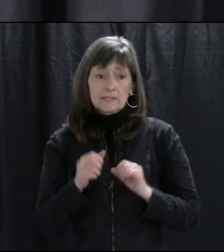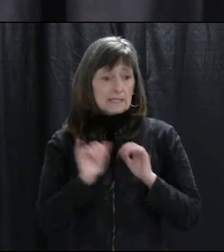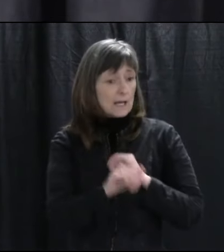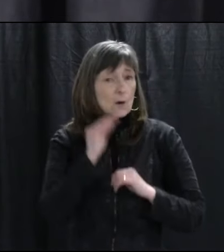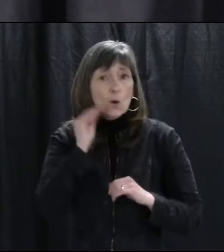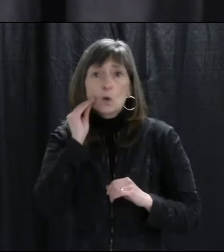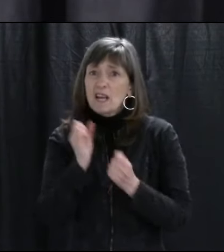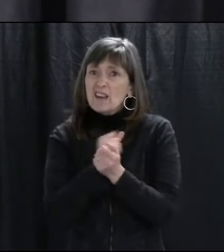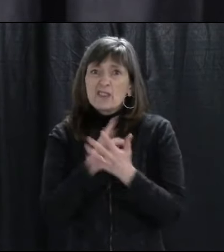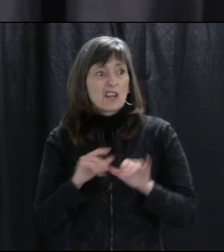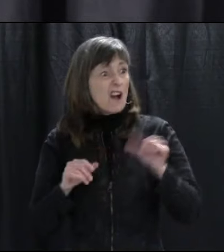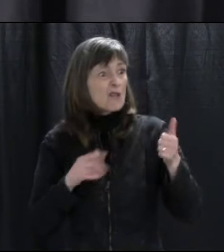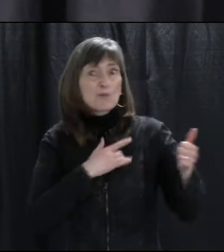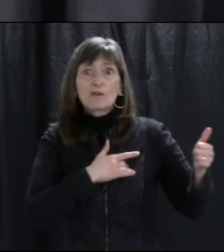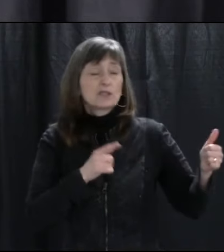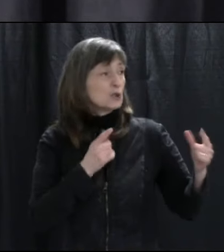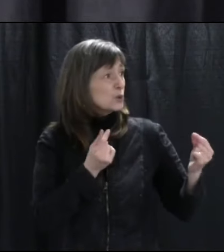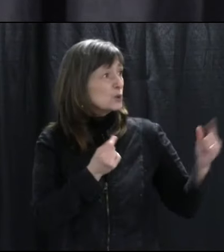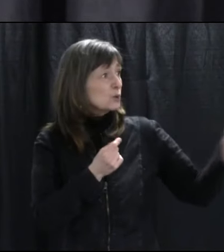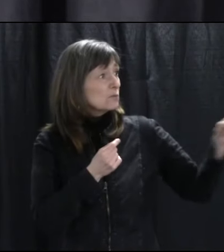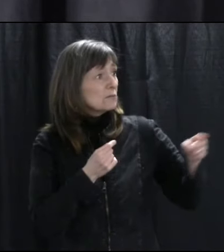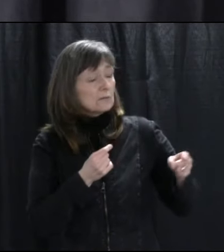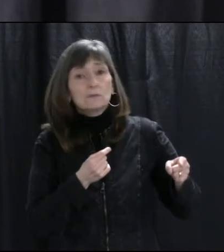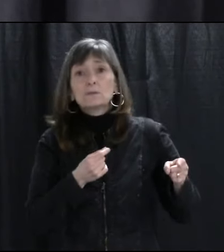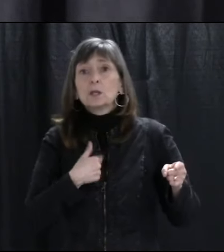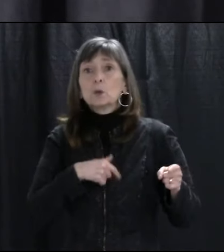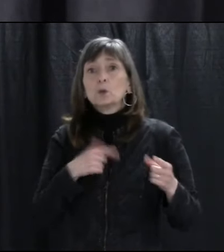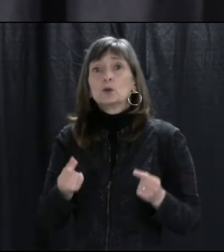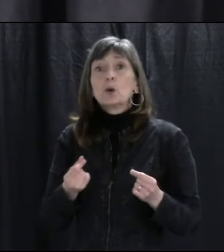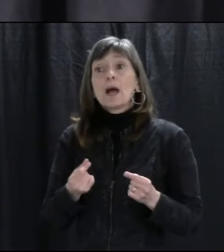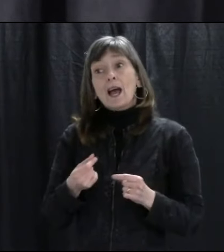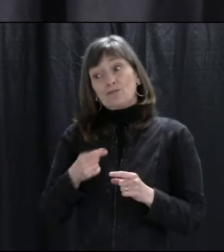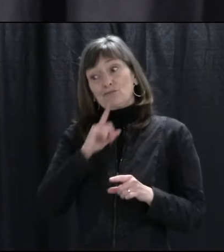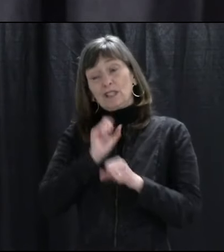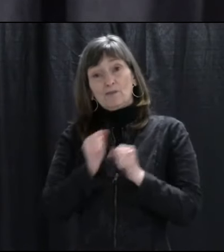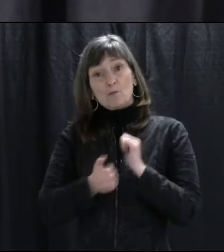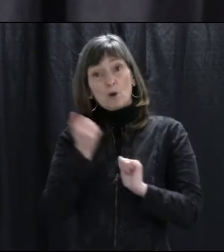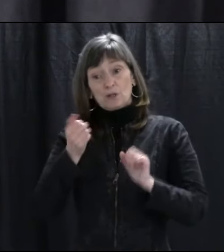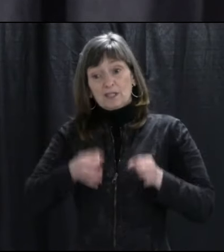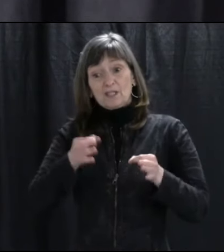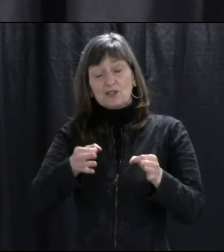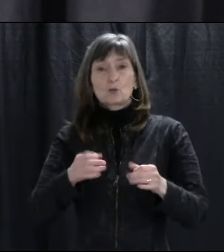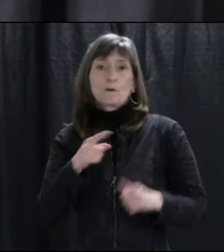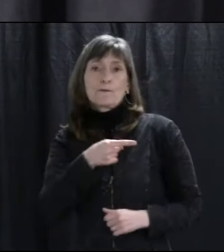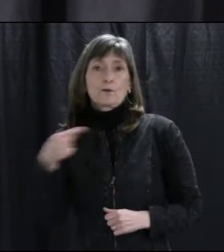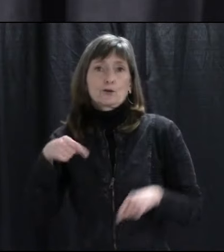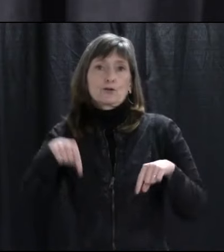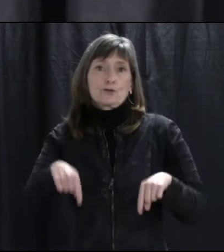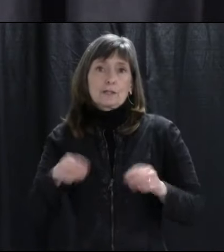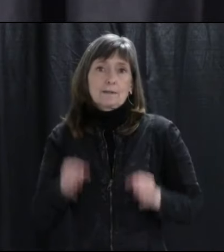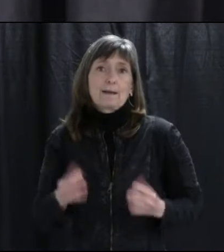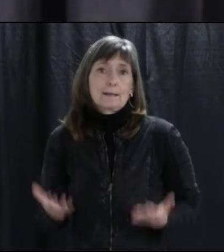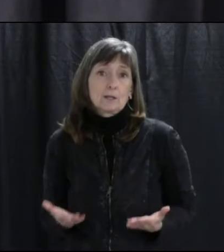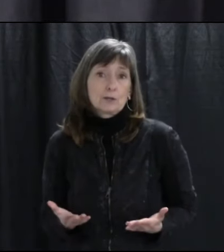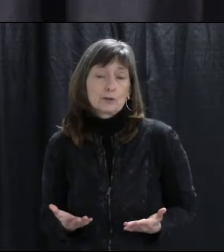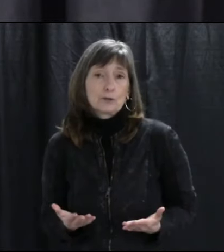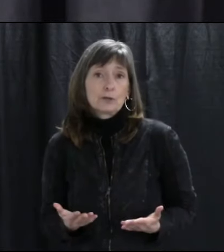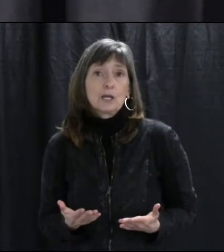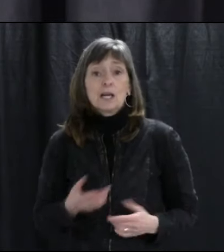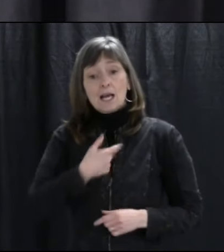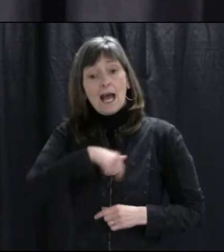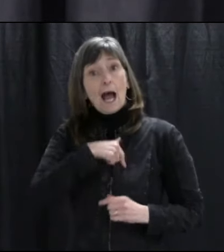other provinces have pulled, and in actual fact, a lot of them, we have led the way. We have the most progressive set of